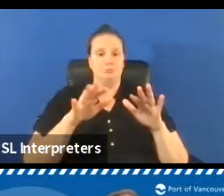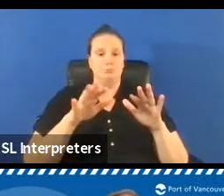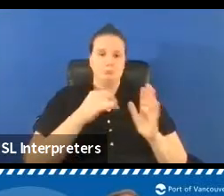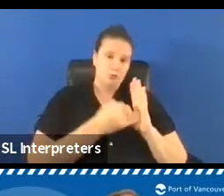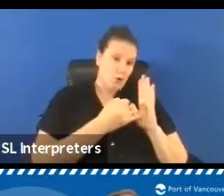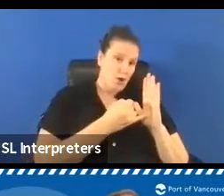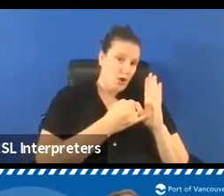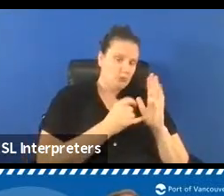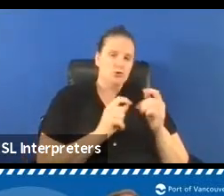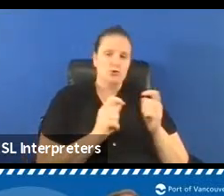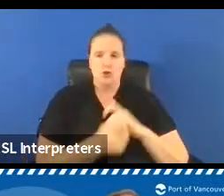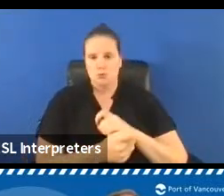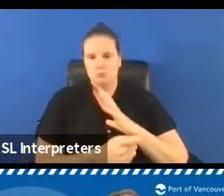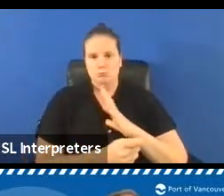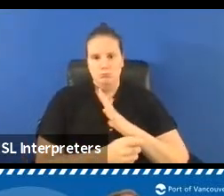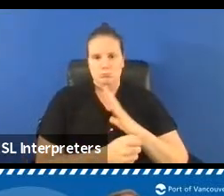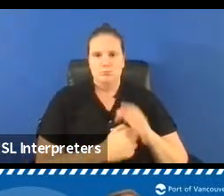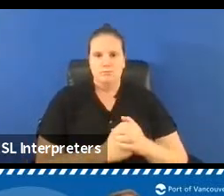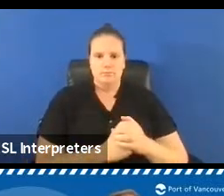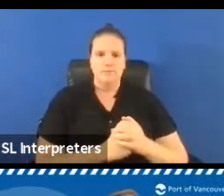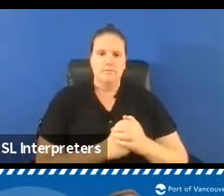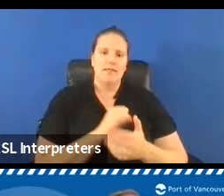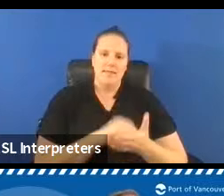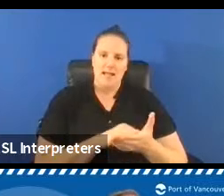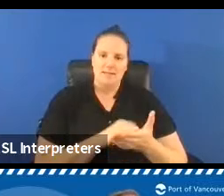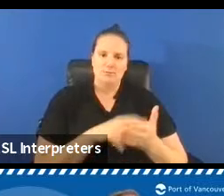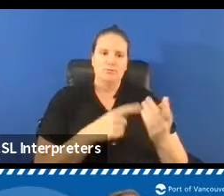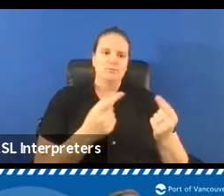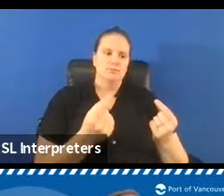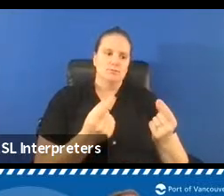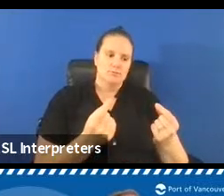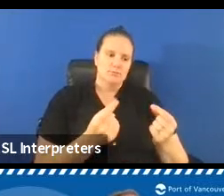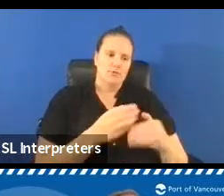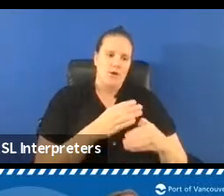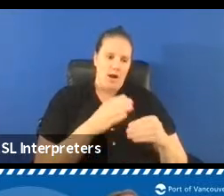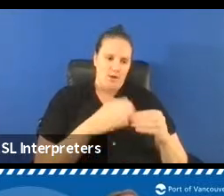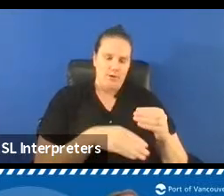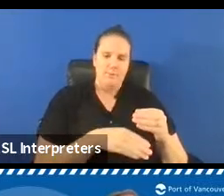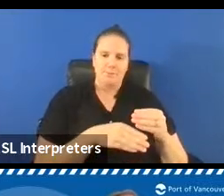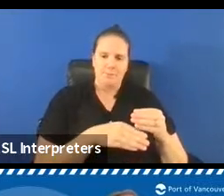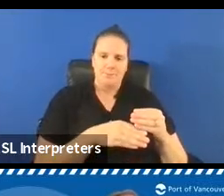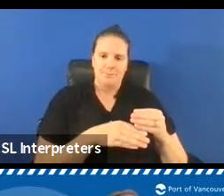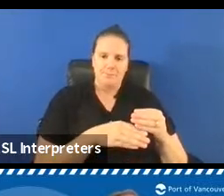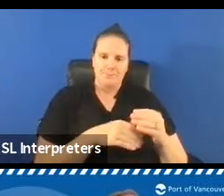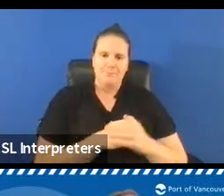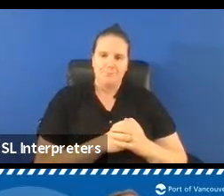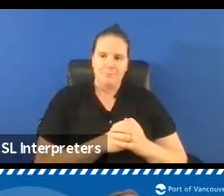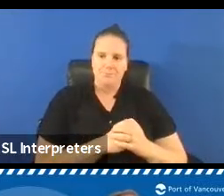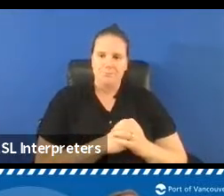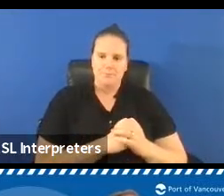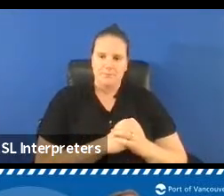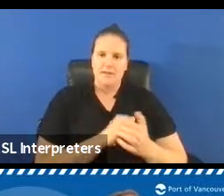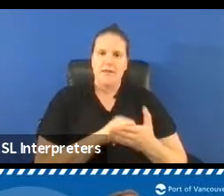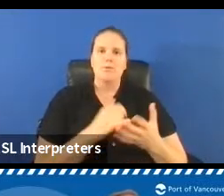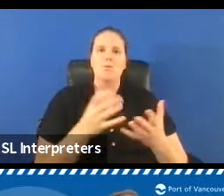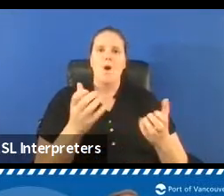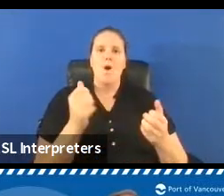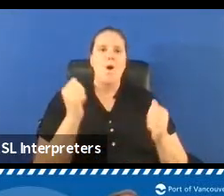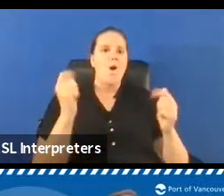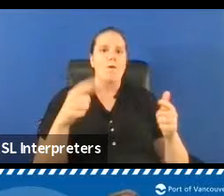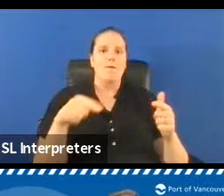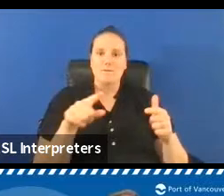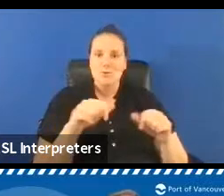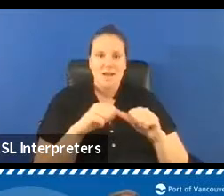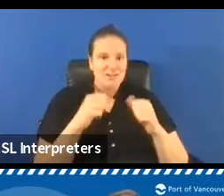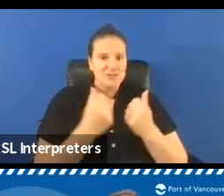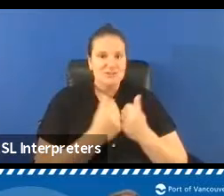and shifted. So that's the course we're on to get to an outcome, the substantive outcome that we want all of you, your